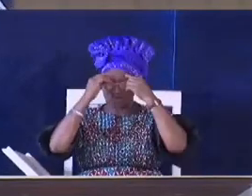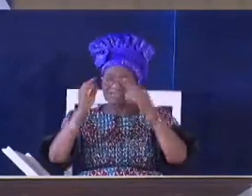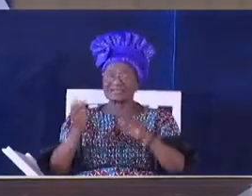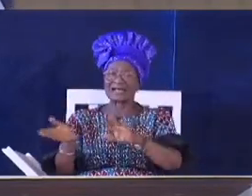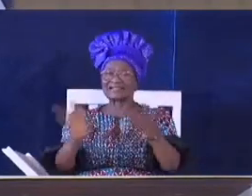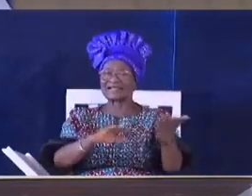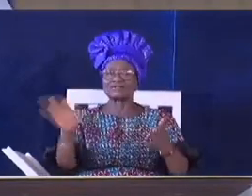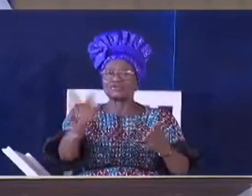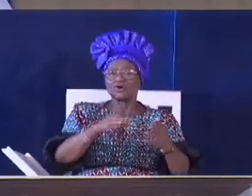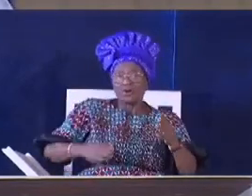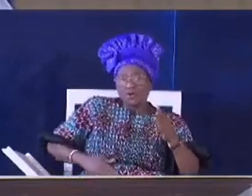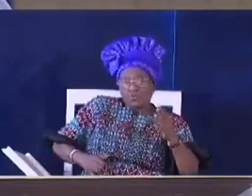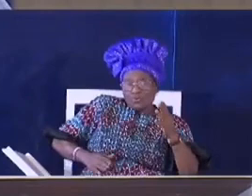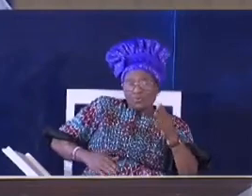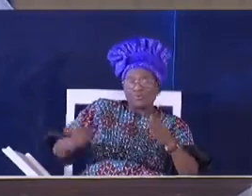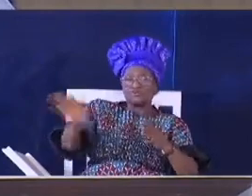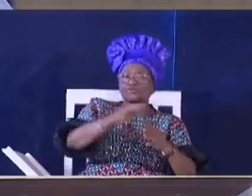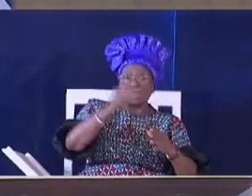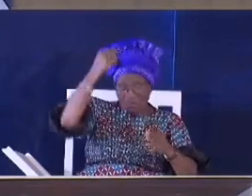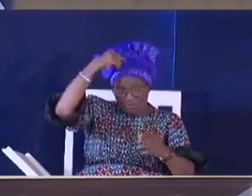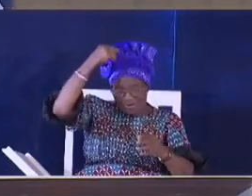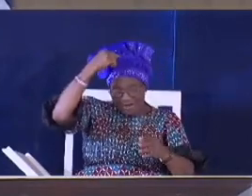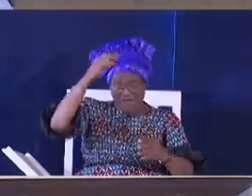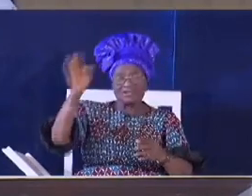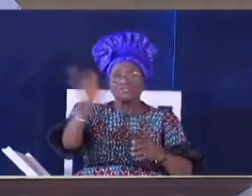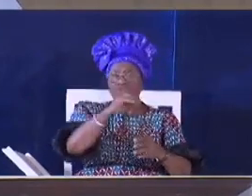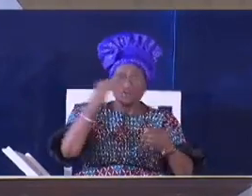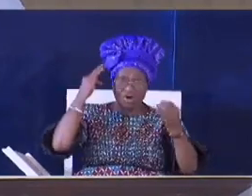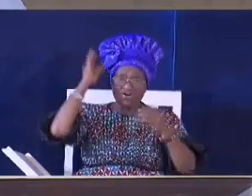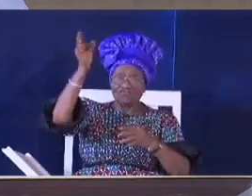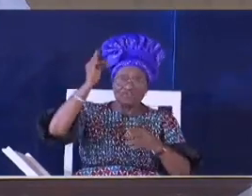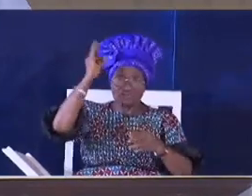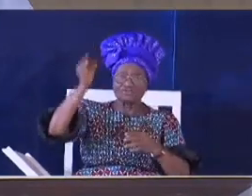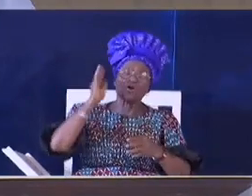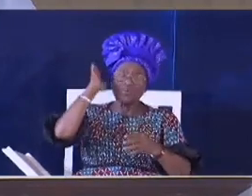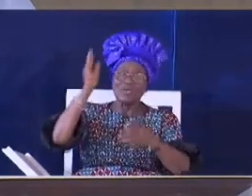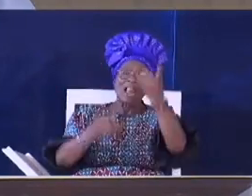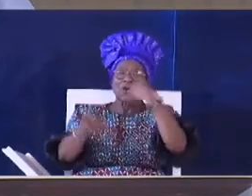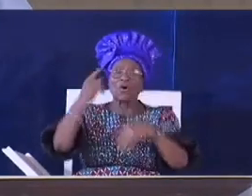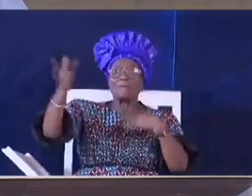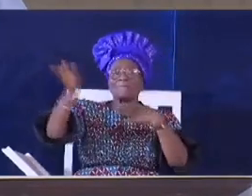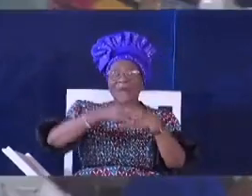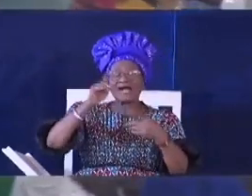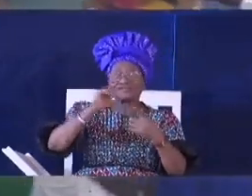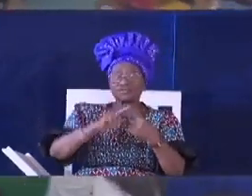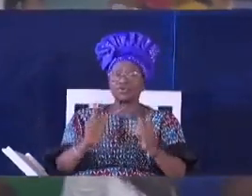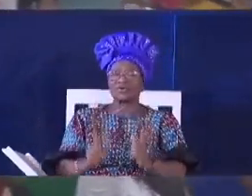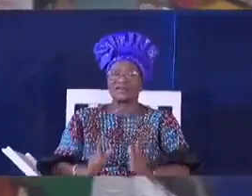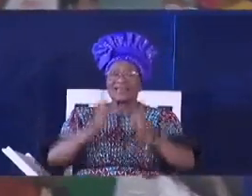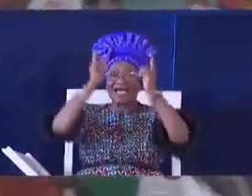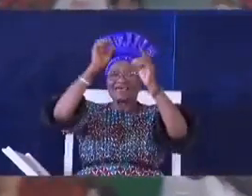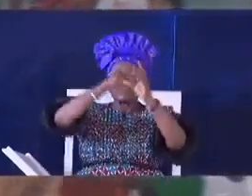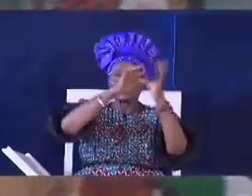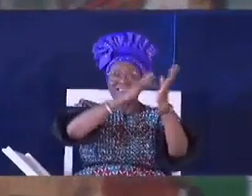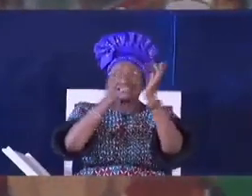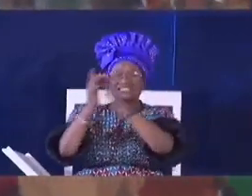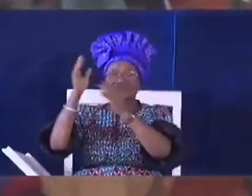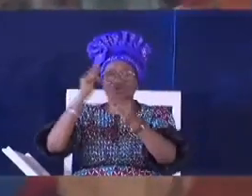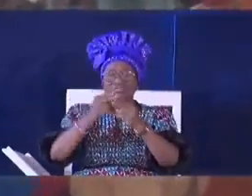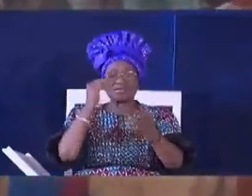brain, your future, shall come back to life in Jesus' name.